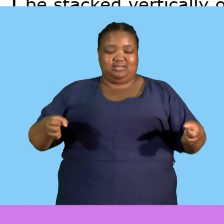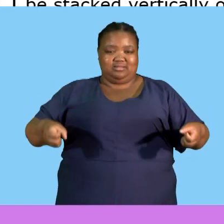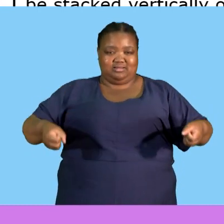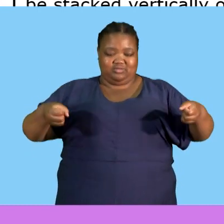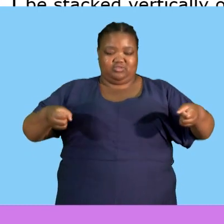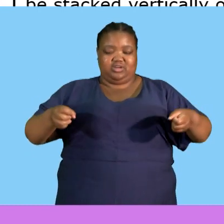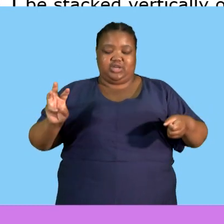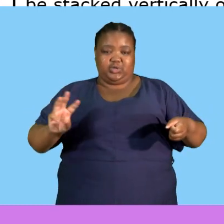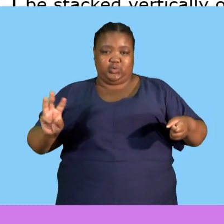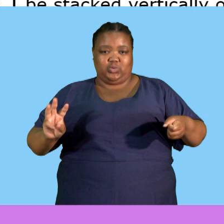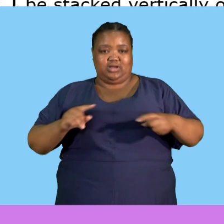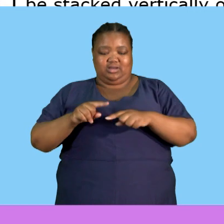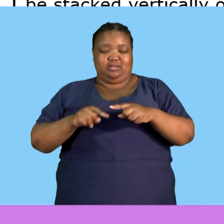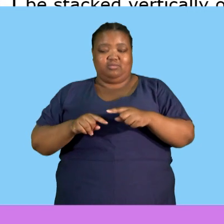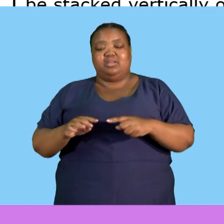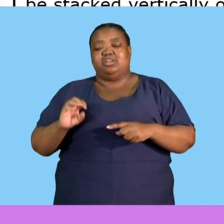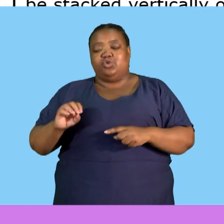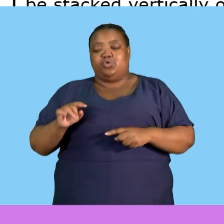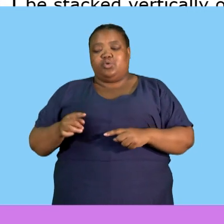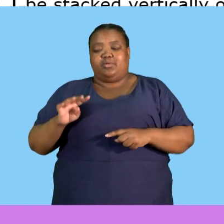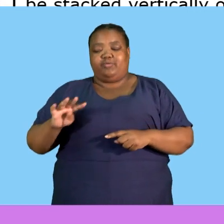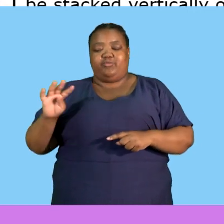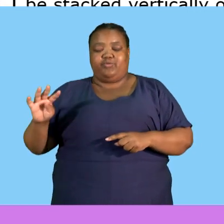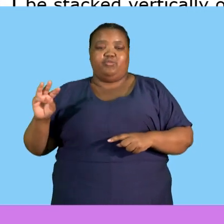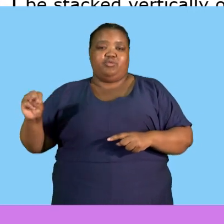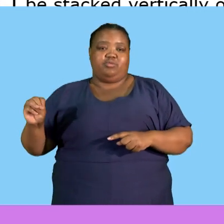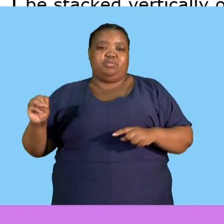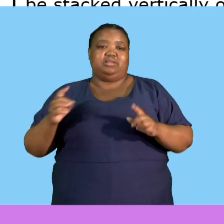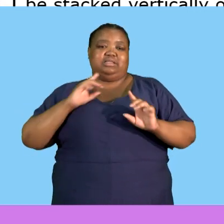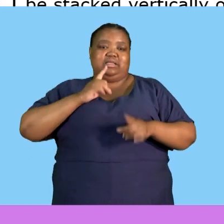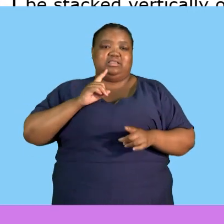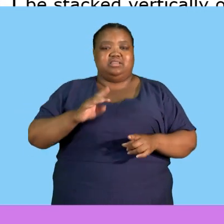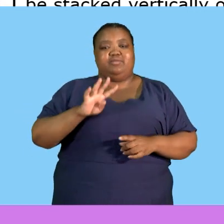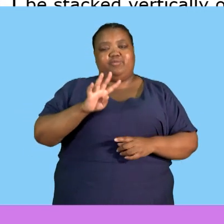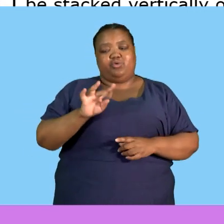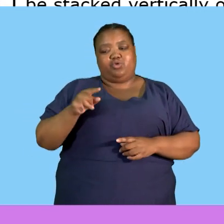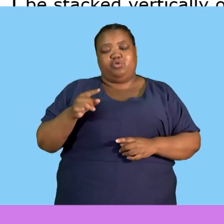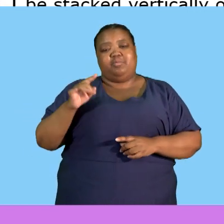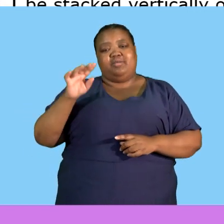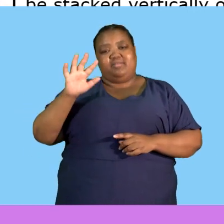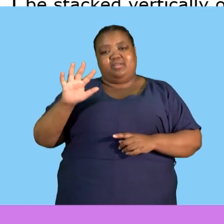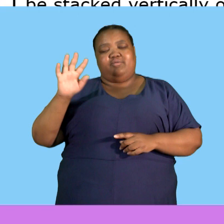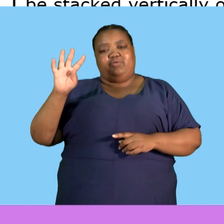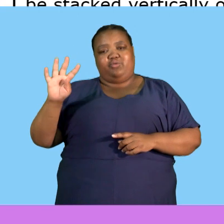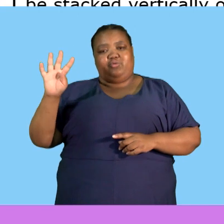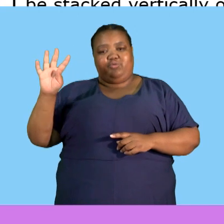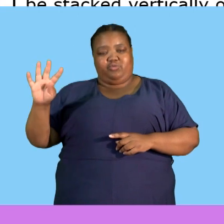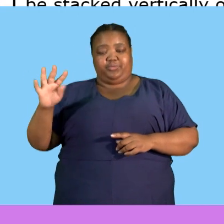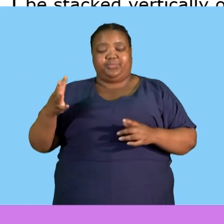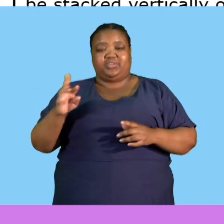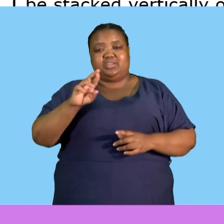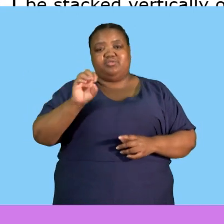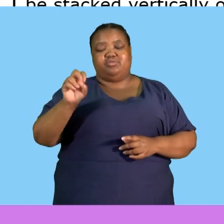is also 2 meters, and I divided that by the width of the crate, which is 0.444